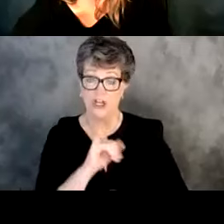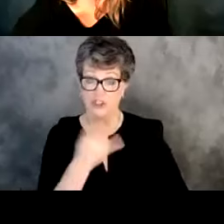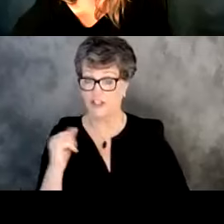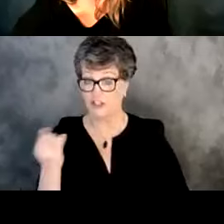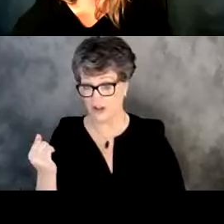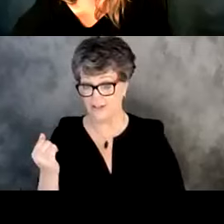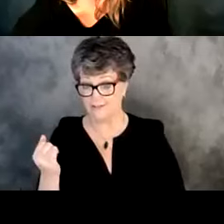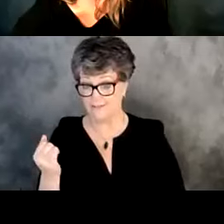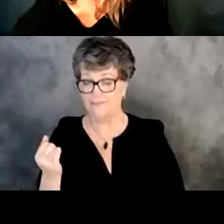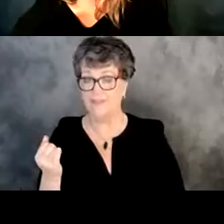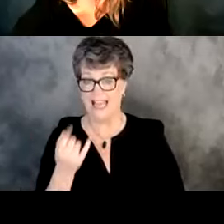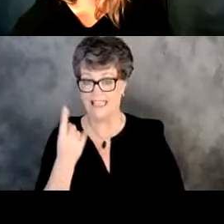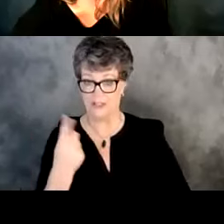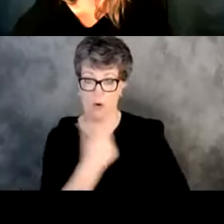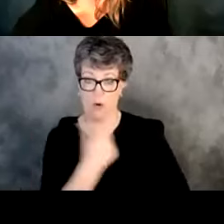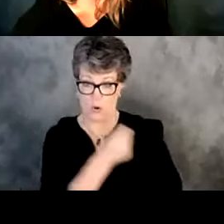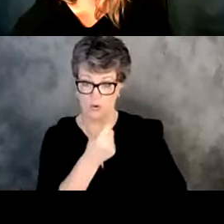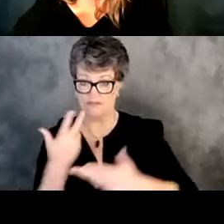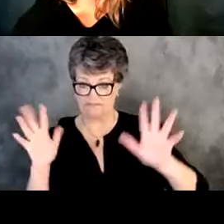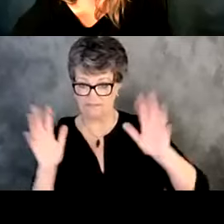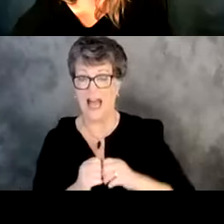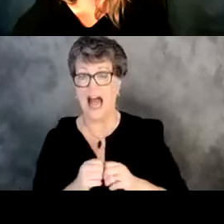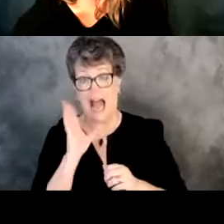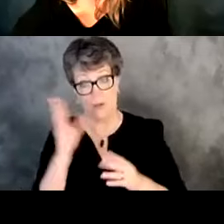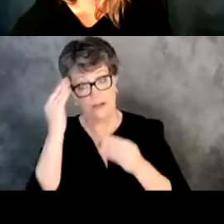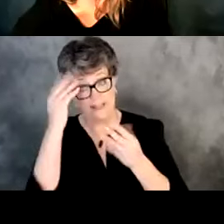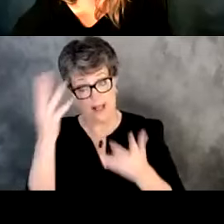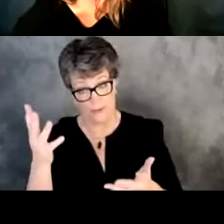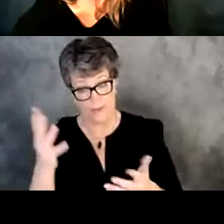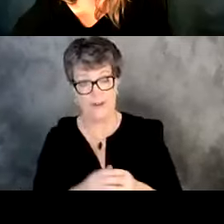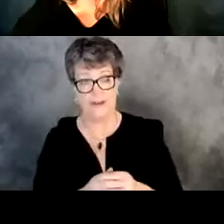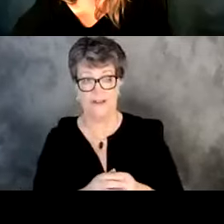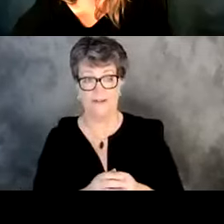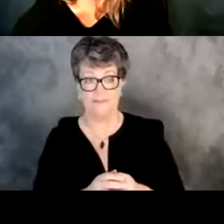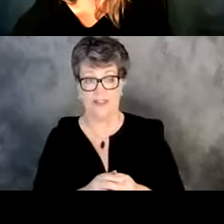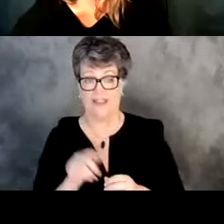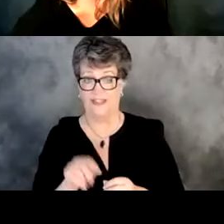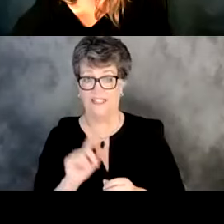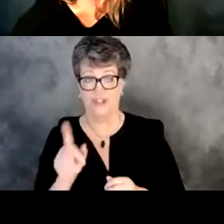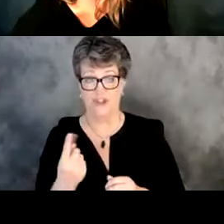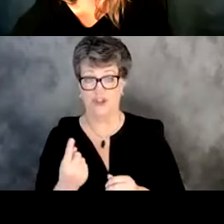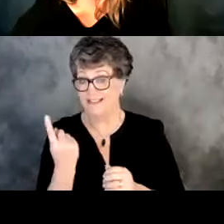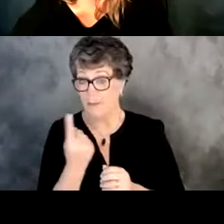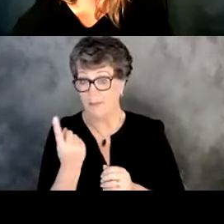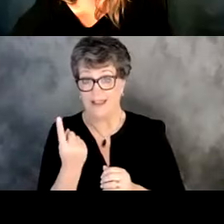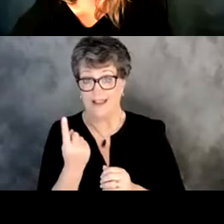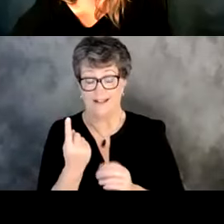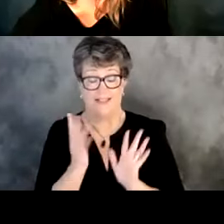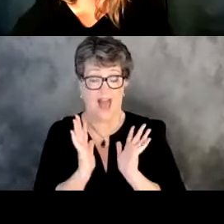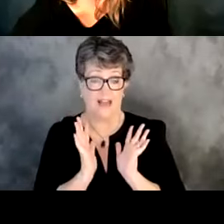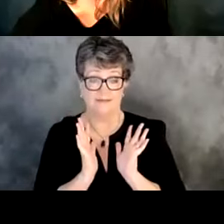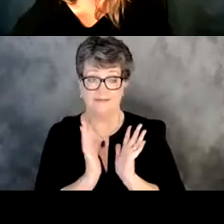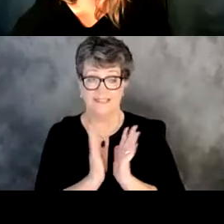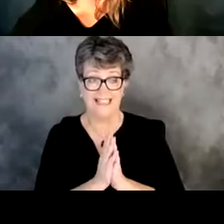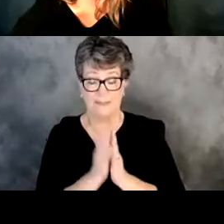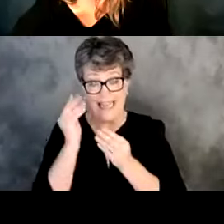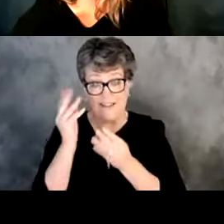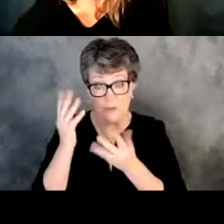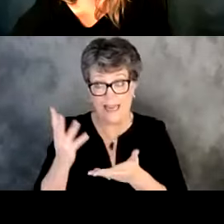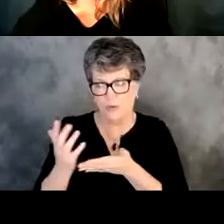is the 1-dose vaccine, although I will tell you, this is just something that has been information that